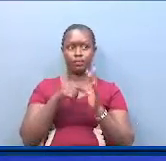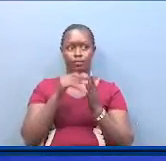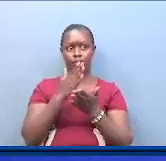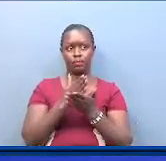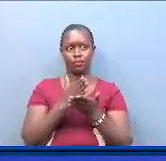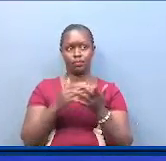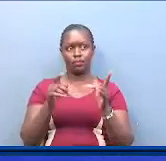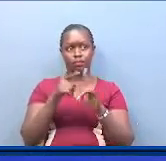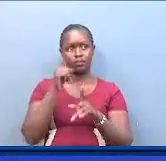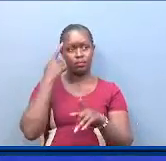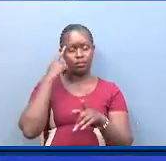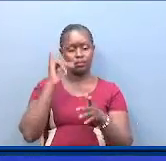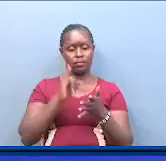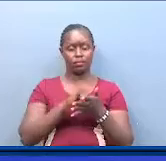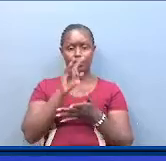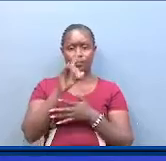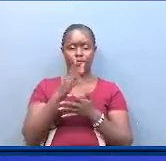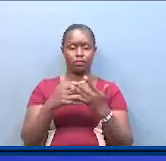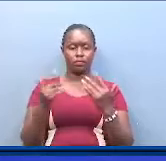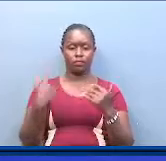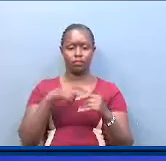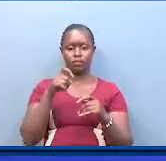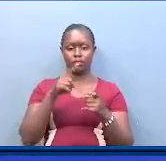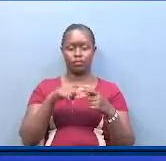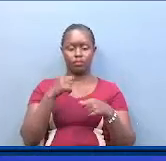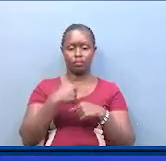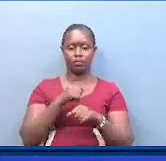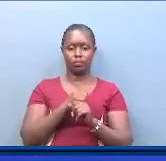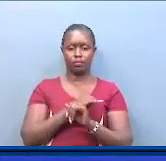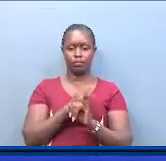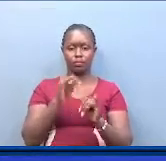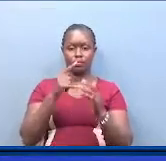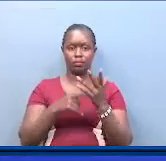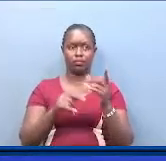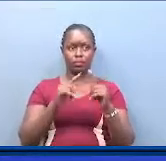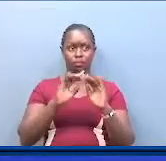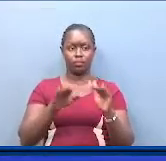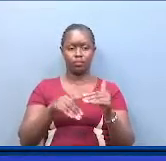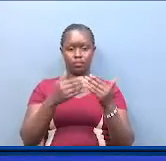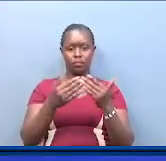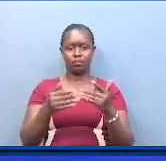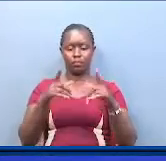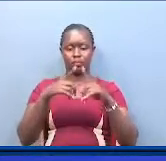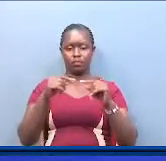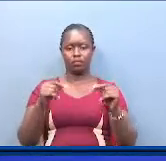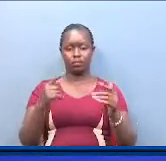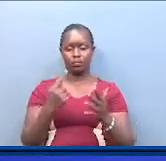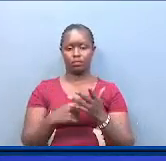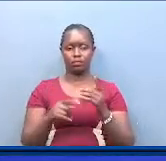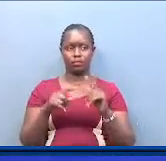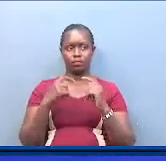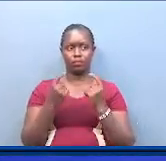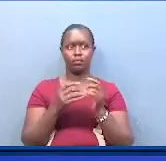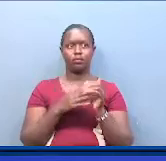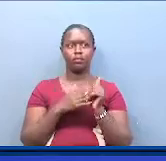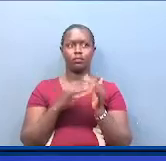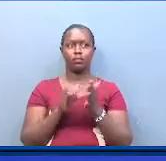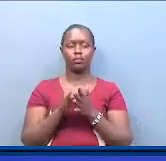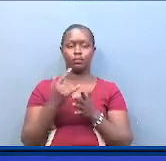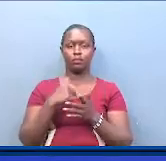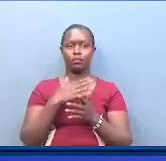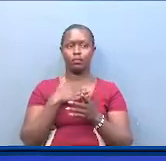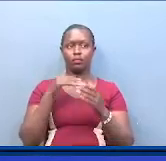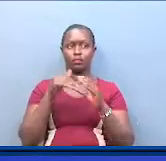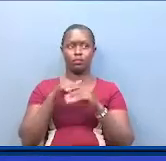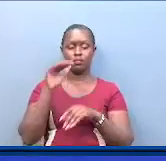unfortunate. And I think one of the things that we need to streamline is giving a caption of what kind of leaders that we want in